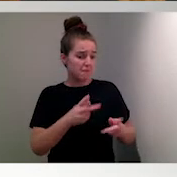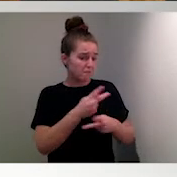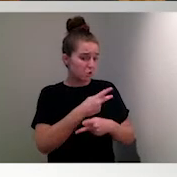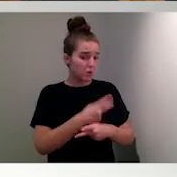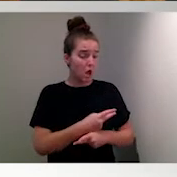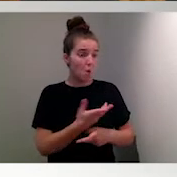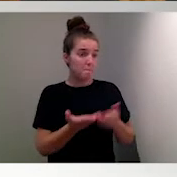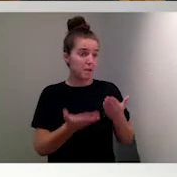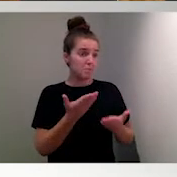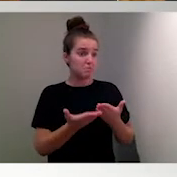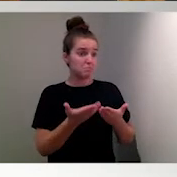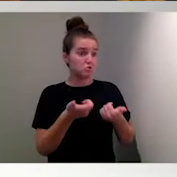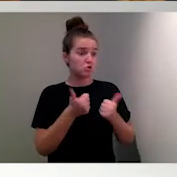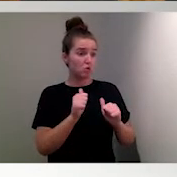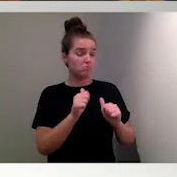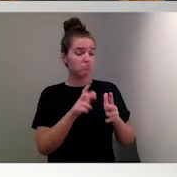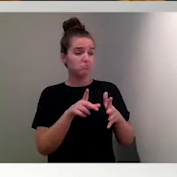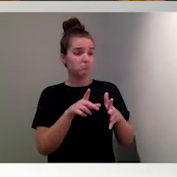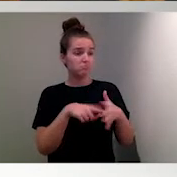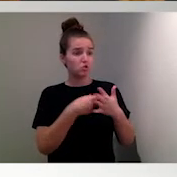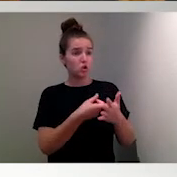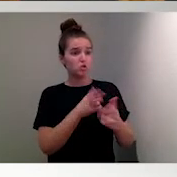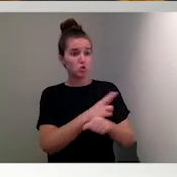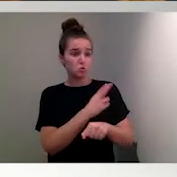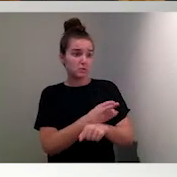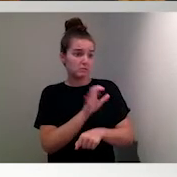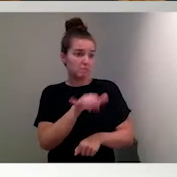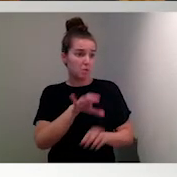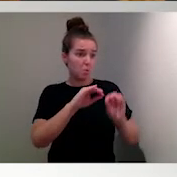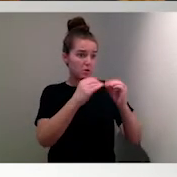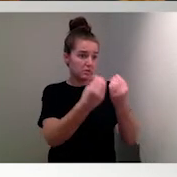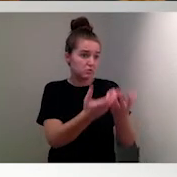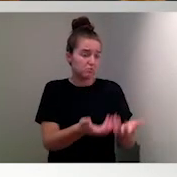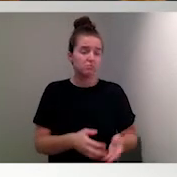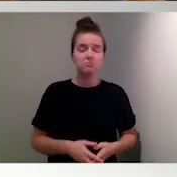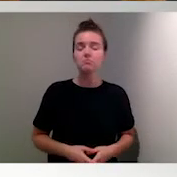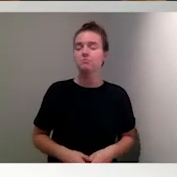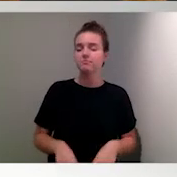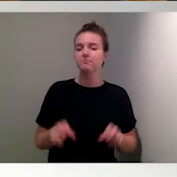So. Okay. Yes. I went to New York. Oh.